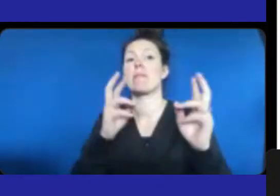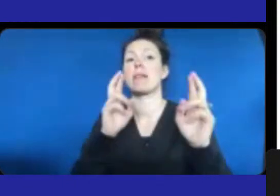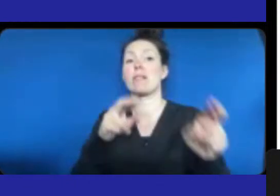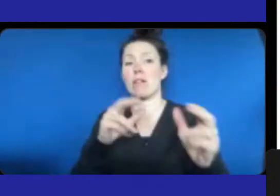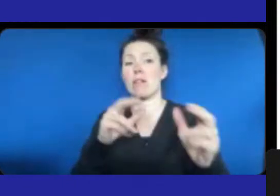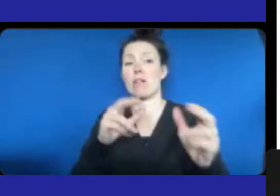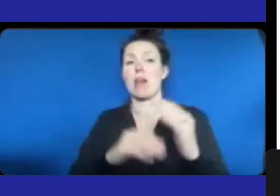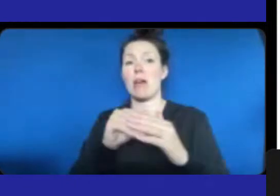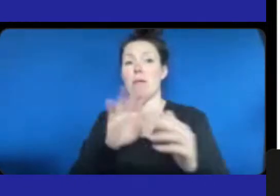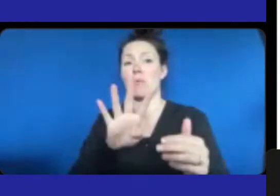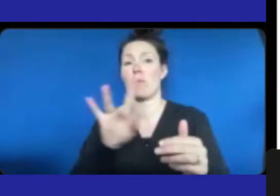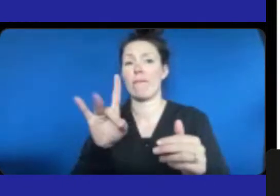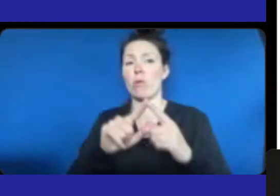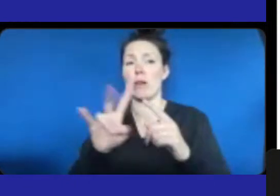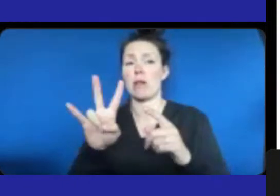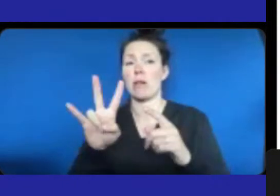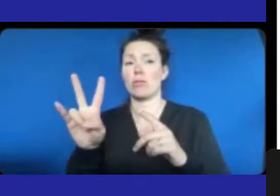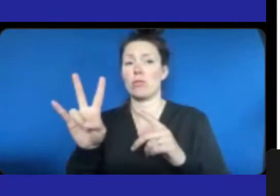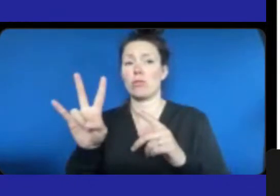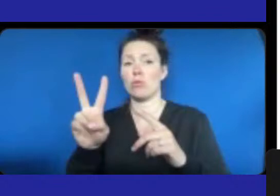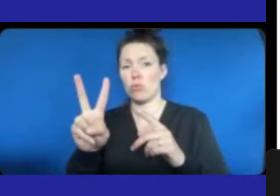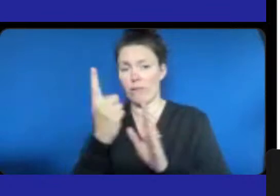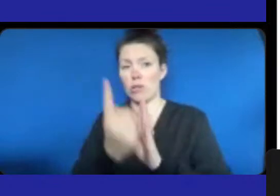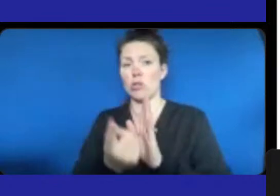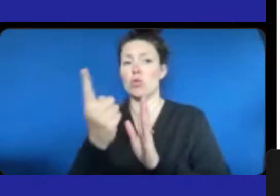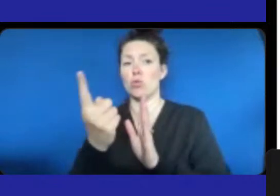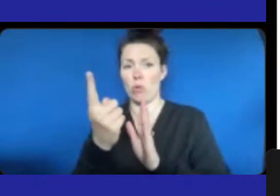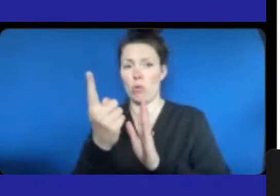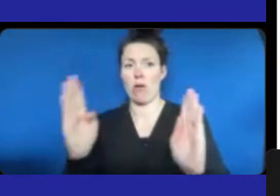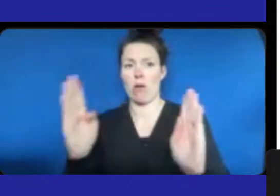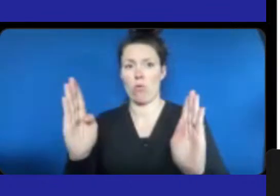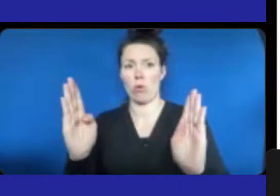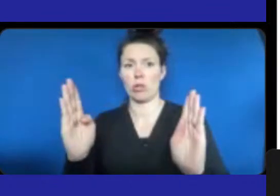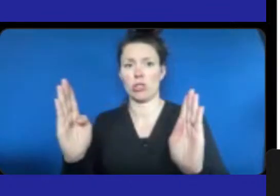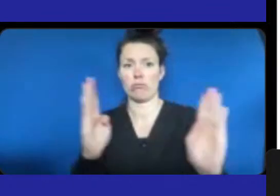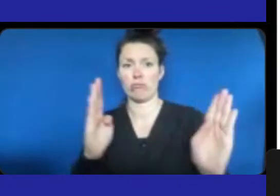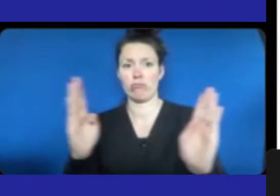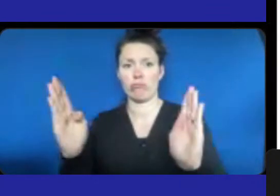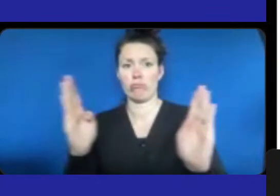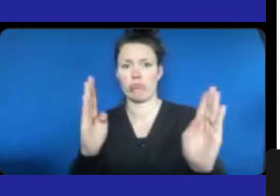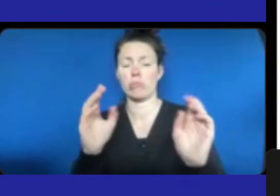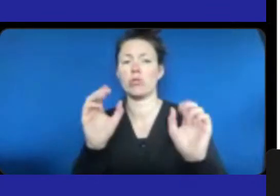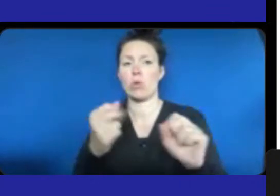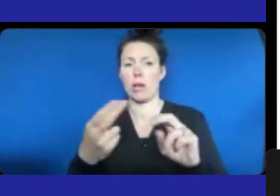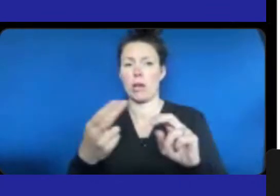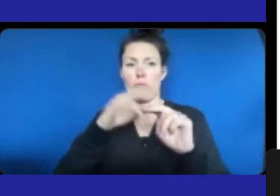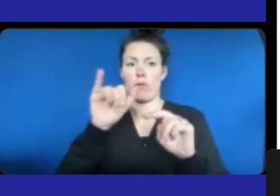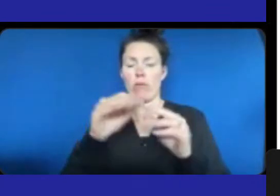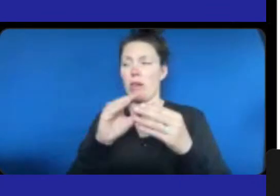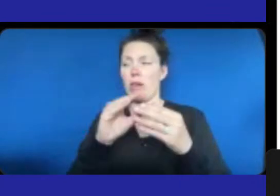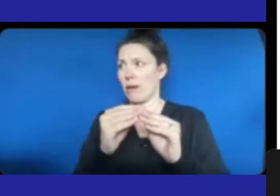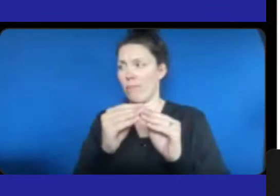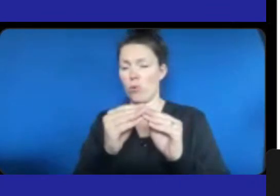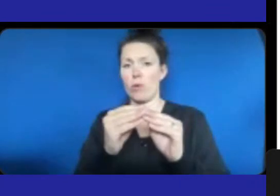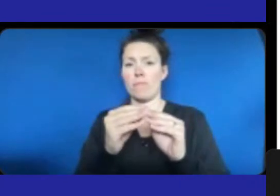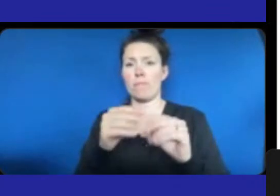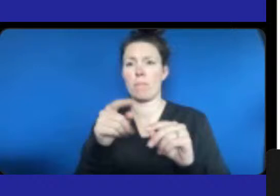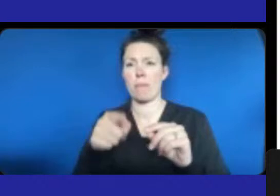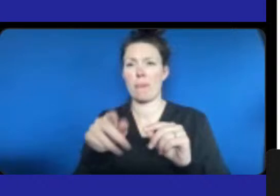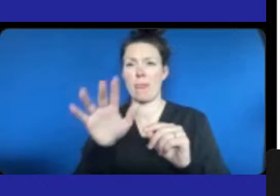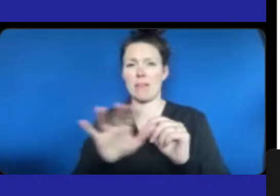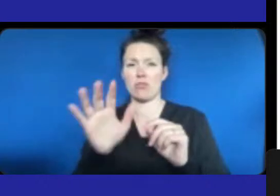48 or 72 hours at the most. So we have some room to improve upon that one. It's about I think 50